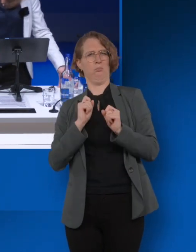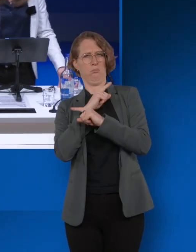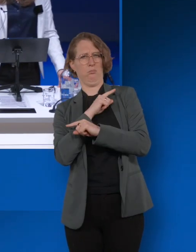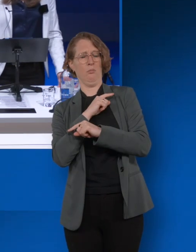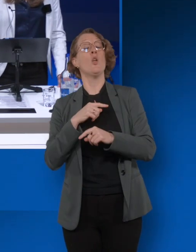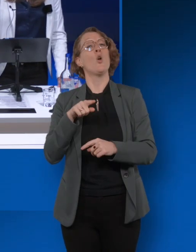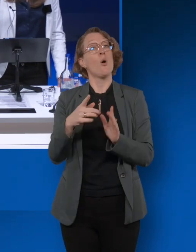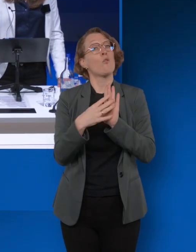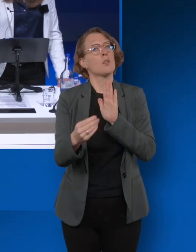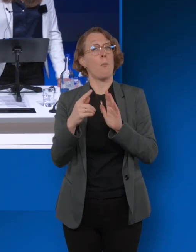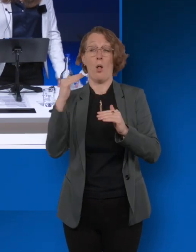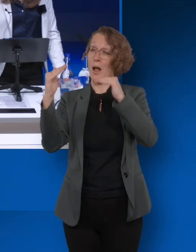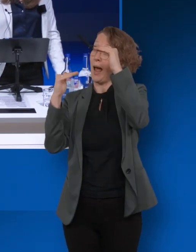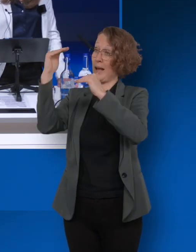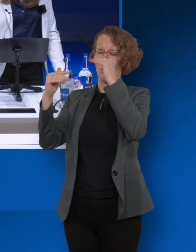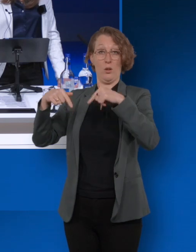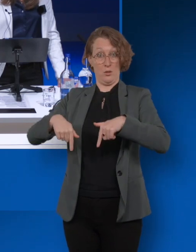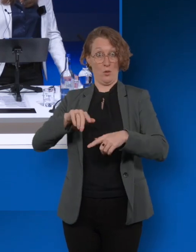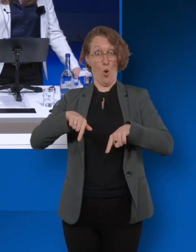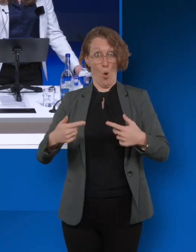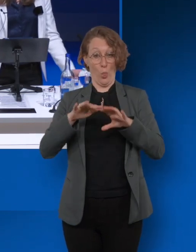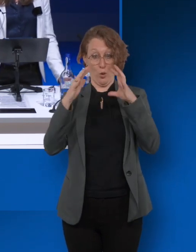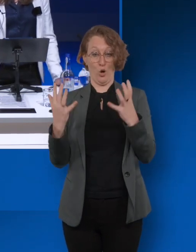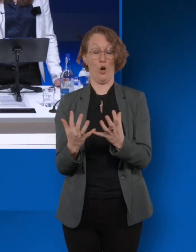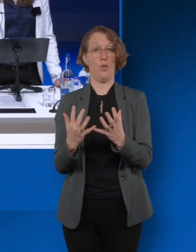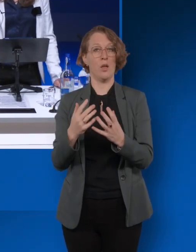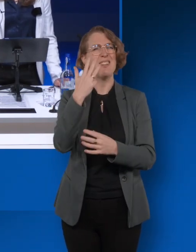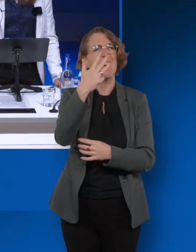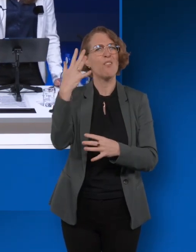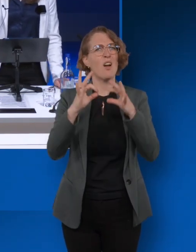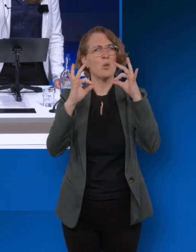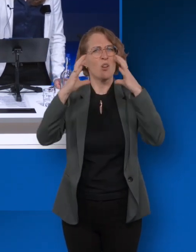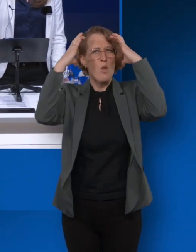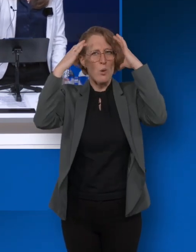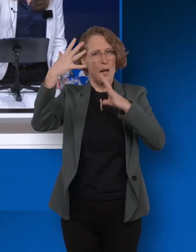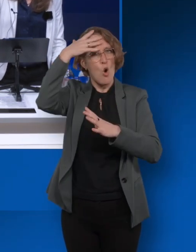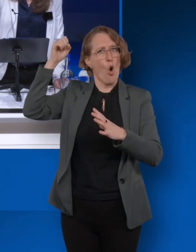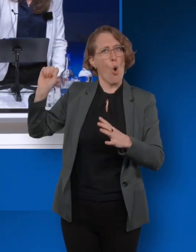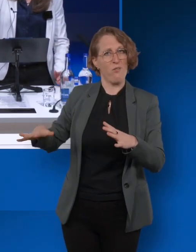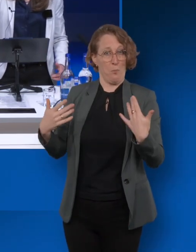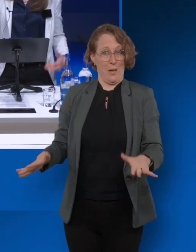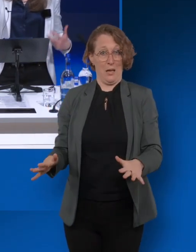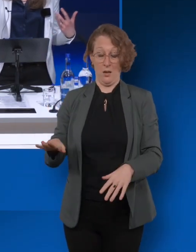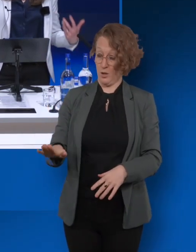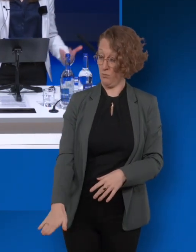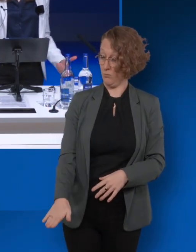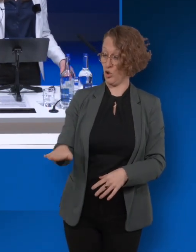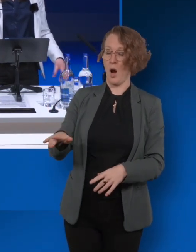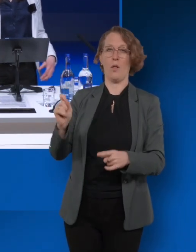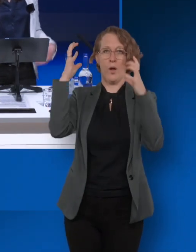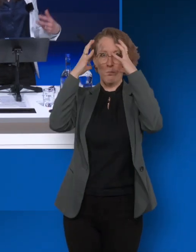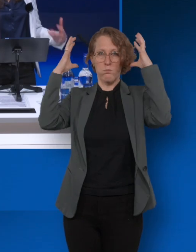example, there are some adults walking this earth that are missing 95% of their brain tissue. They have survived